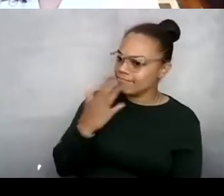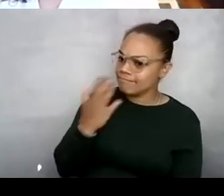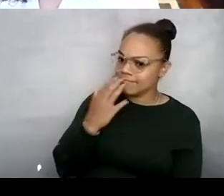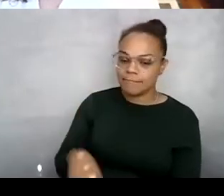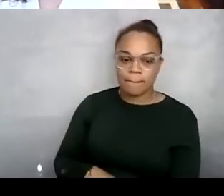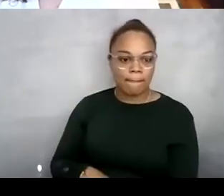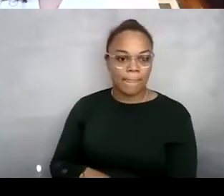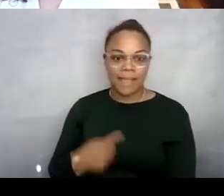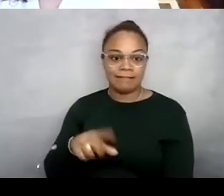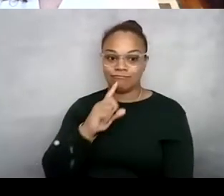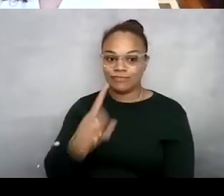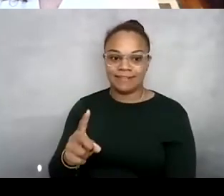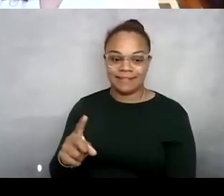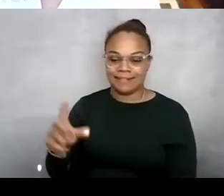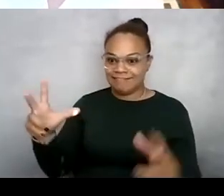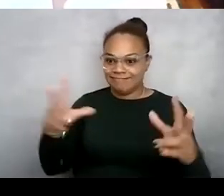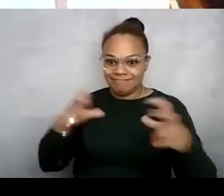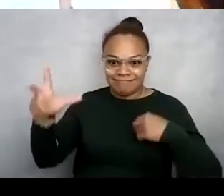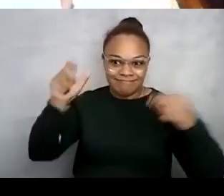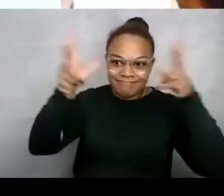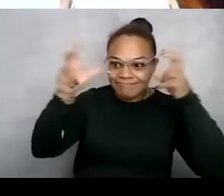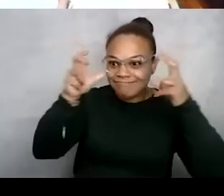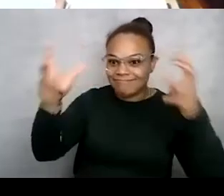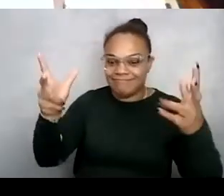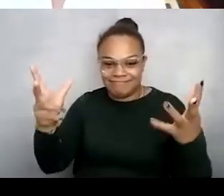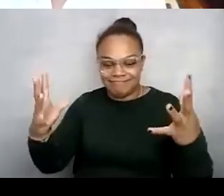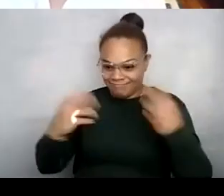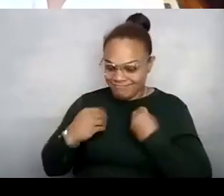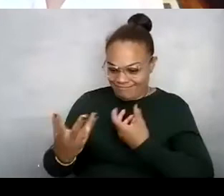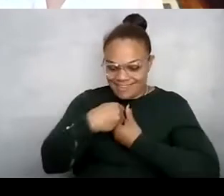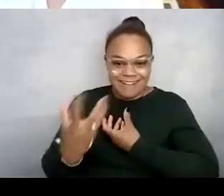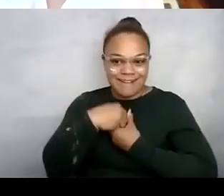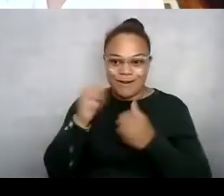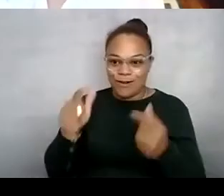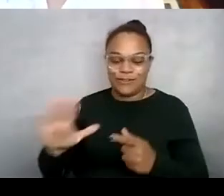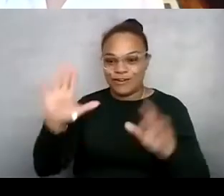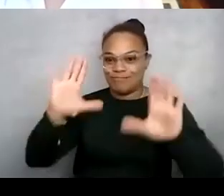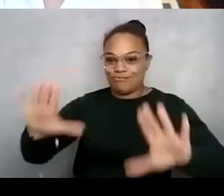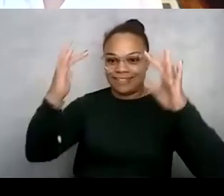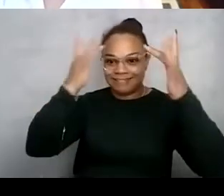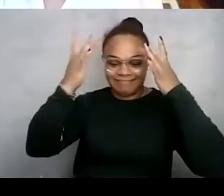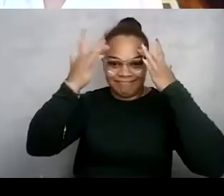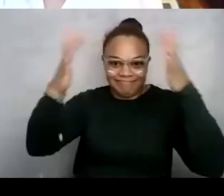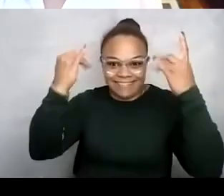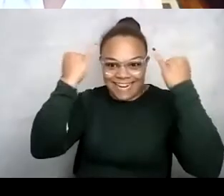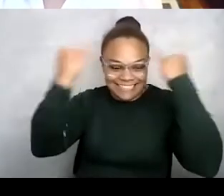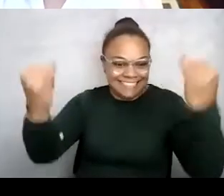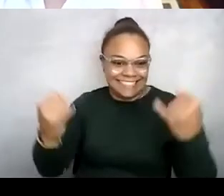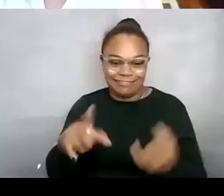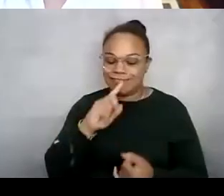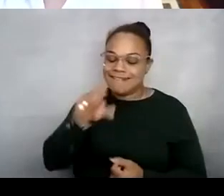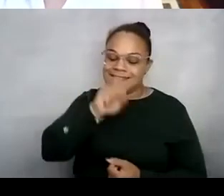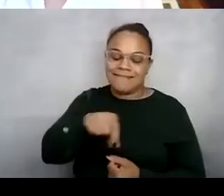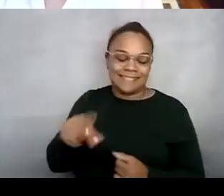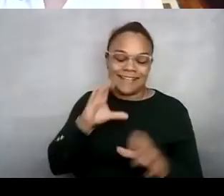just like loving absorbing all of this brilliant. I mean, it's great. I'm loving this conversation.